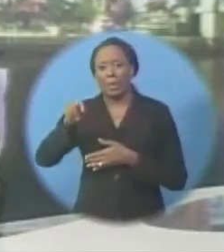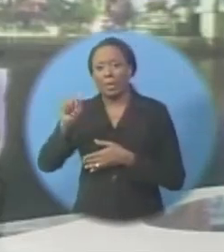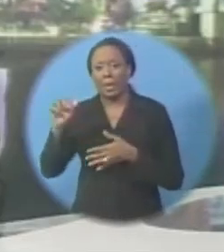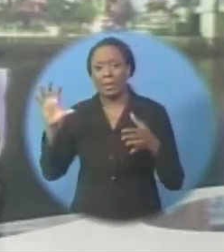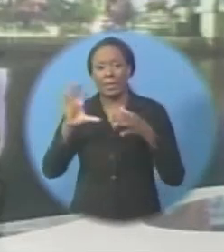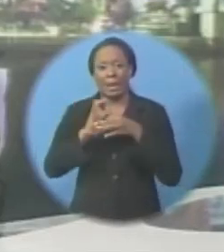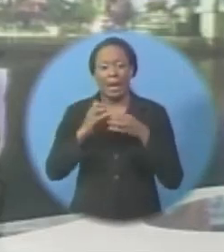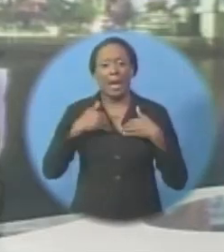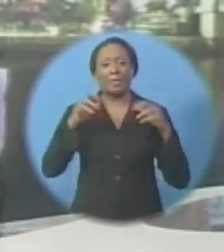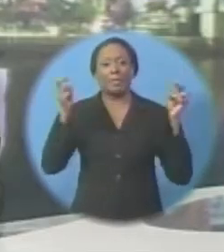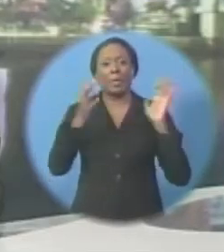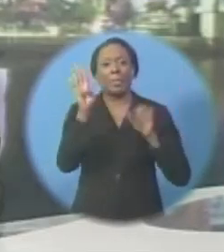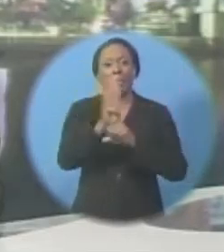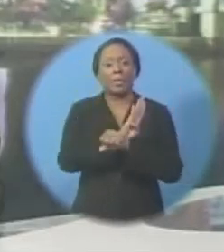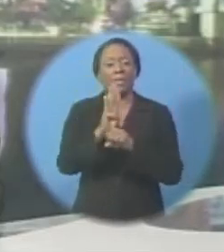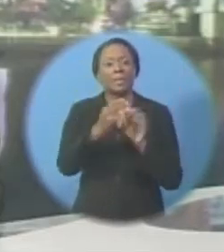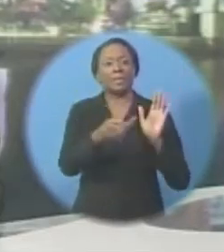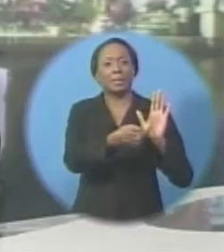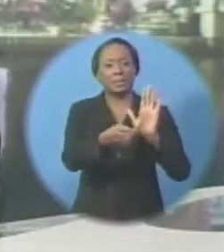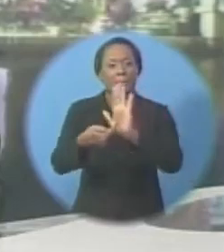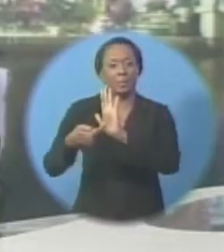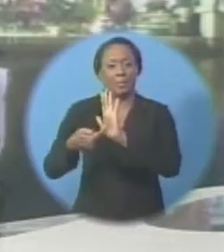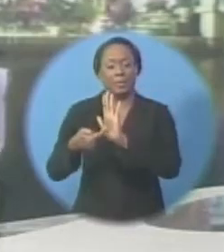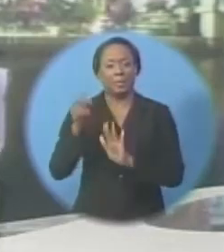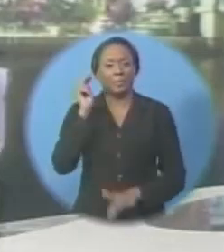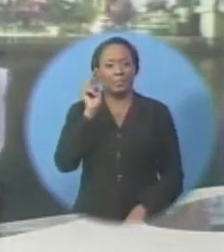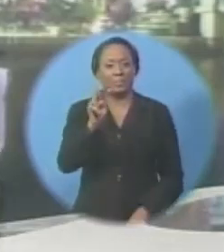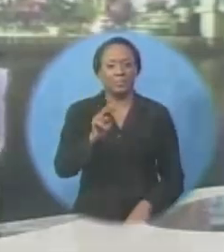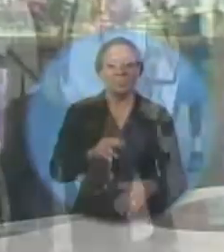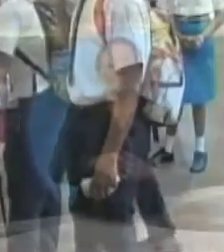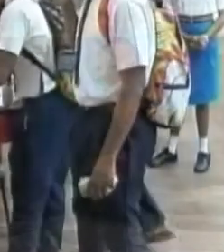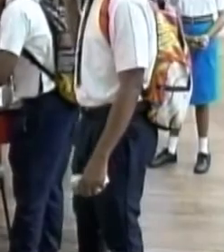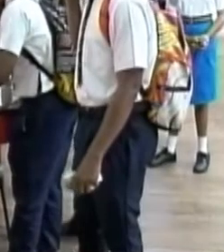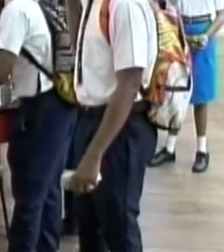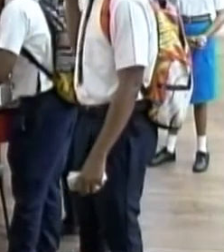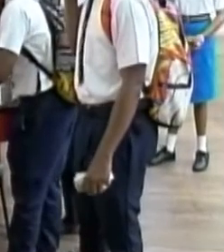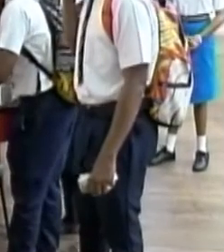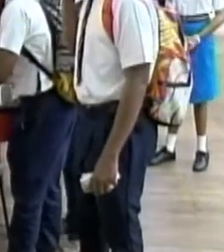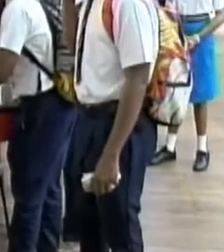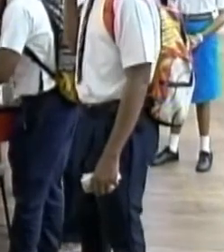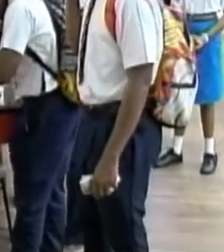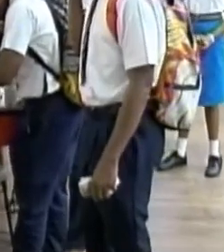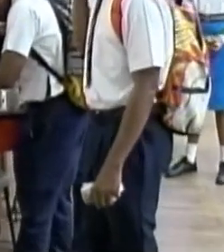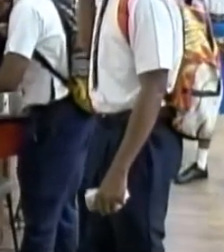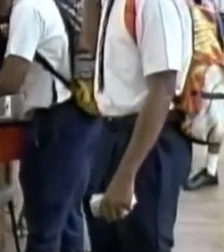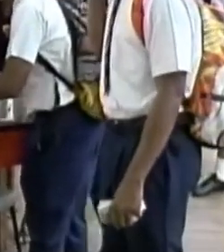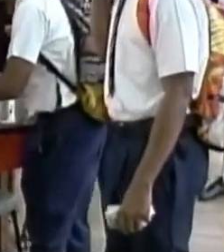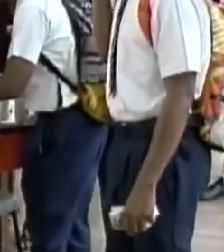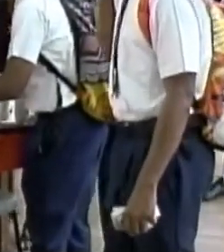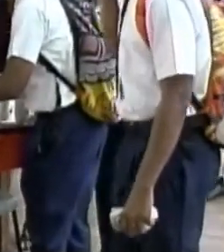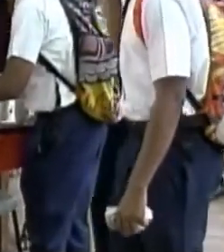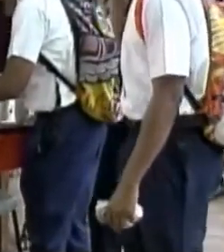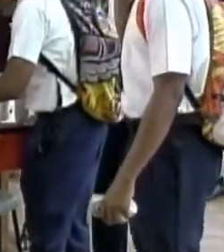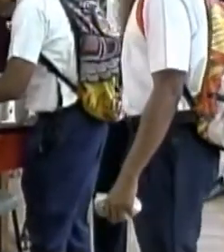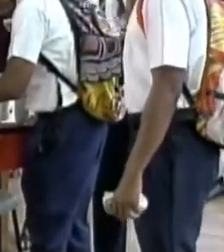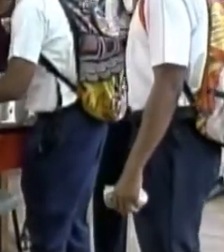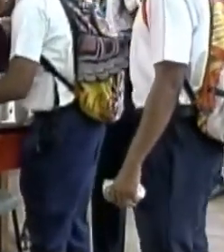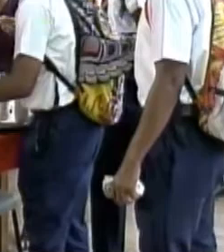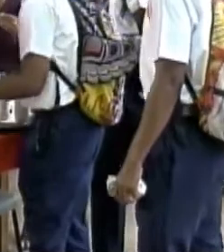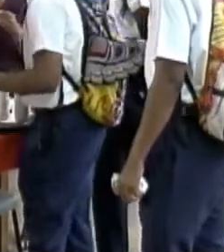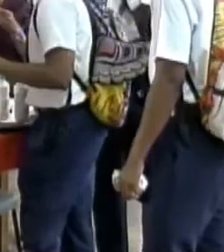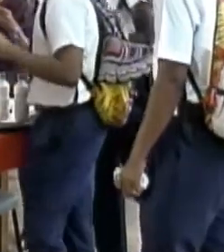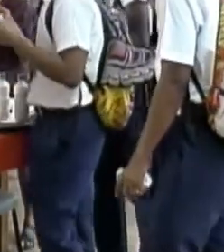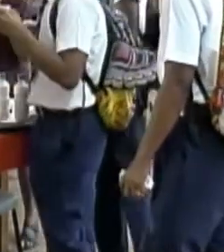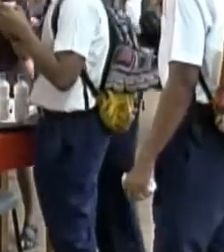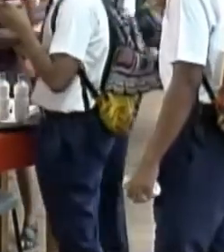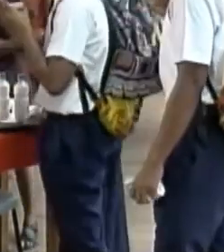inaugural Business Expo. Here's Rianne Phillips. 17-year-old student Damon Boyce was just one of the 20 exhibitors gathered